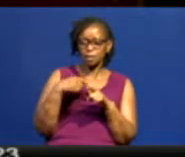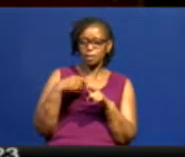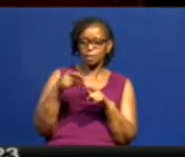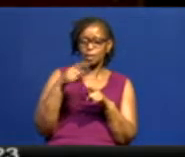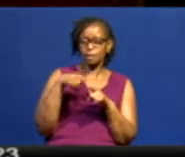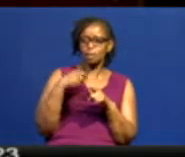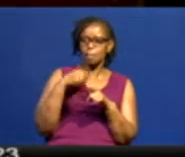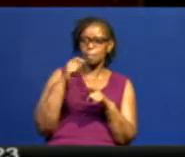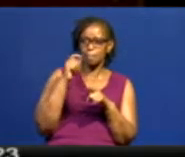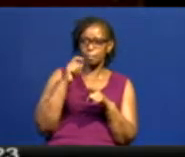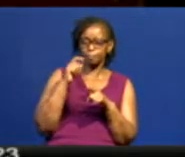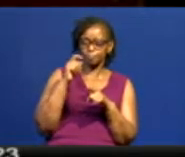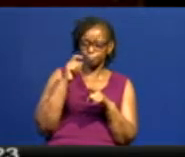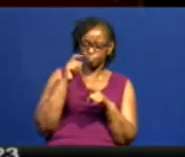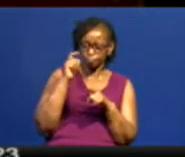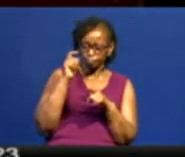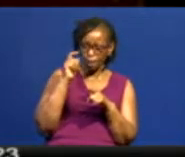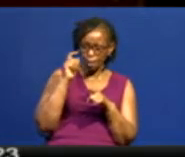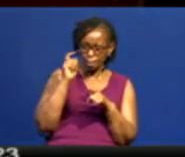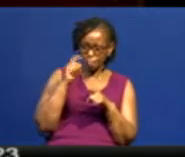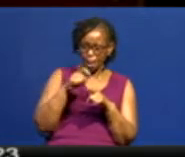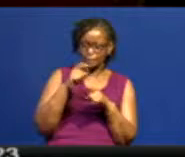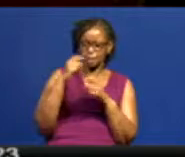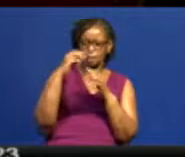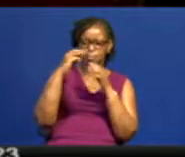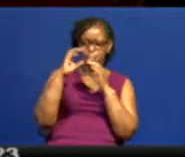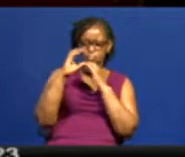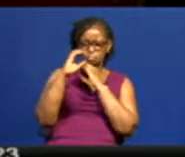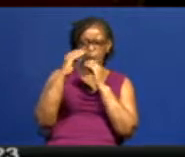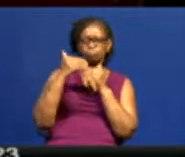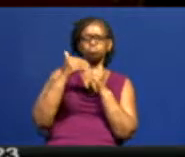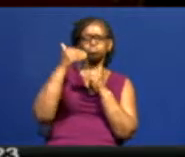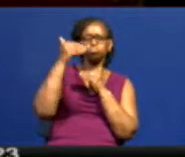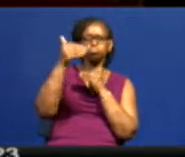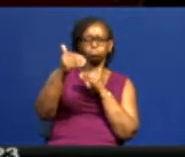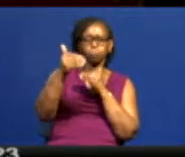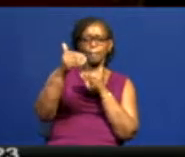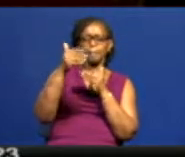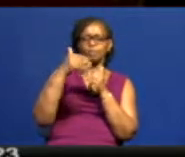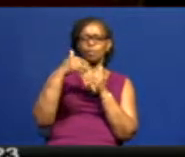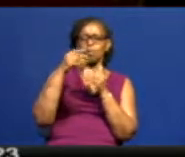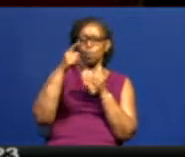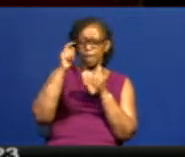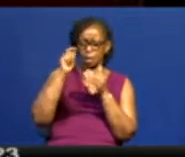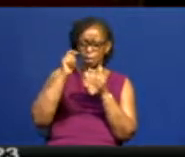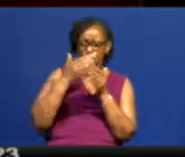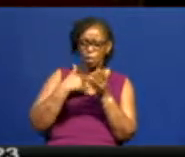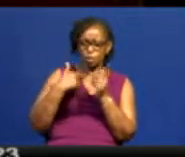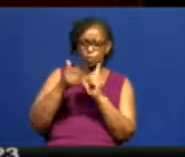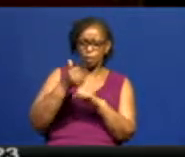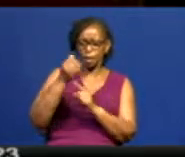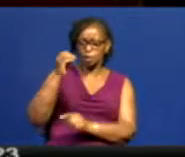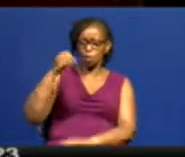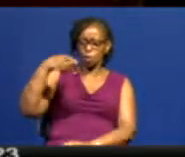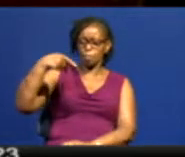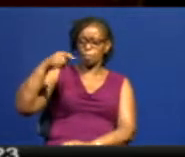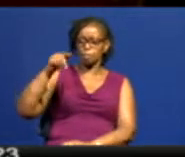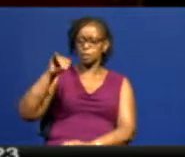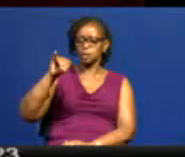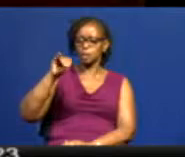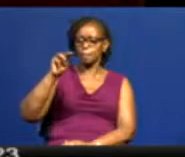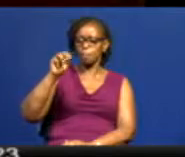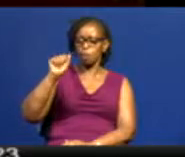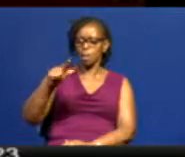levied in the future. So we're also looking at ensuring that we get what we call in the optimal rate. So that, because remember,